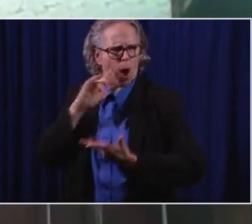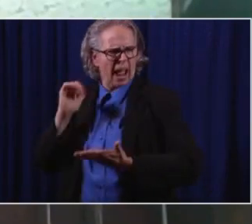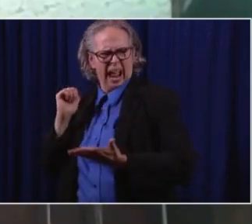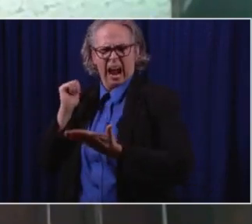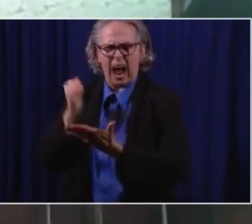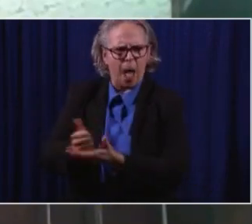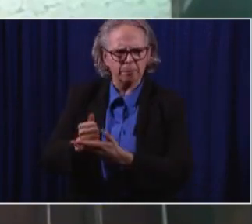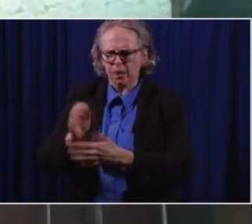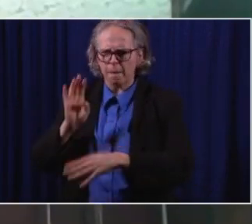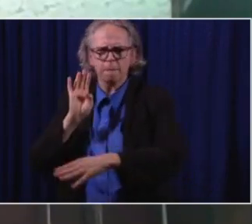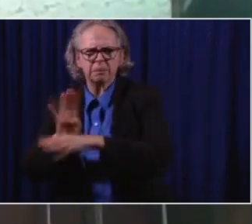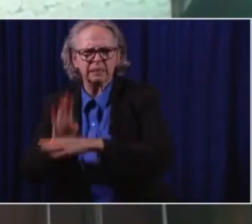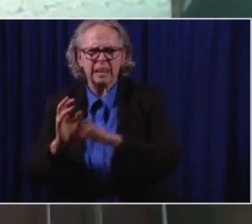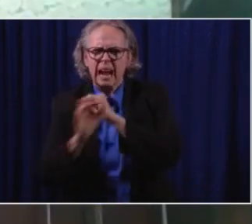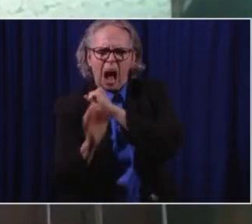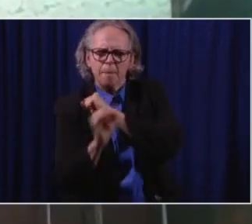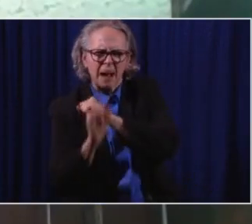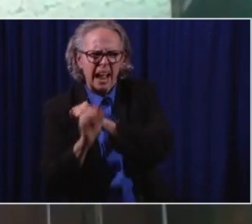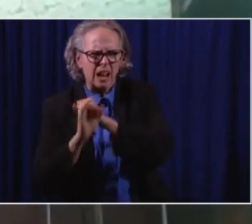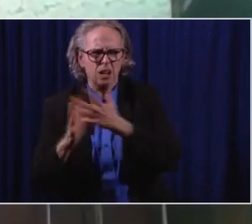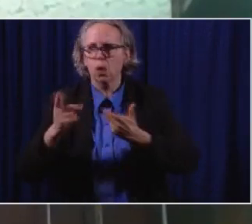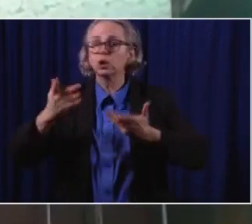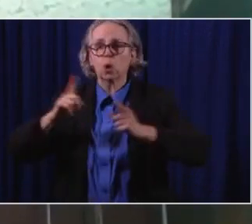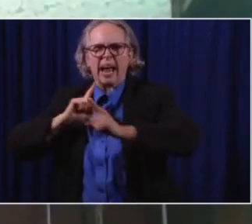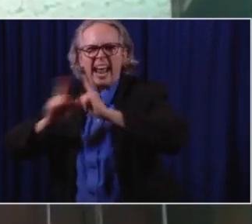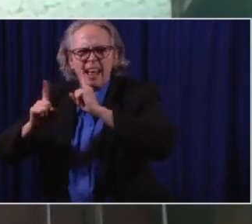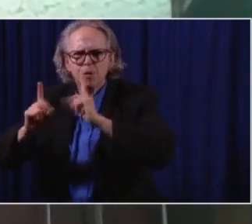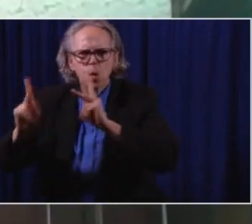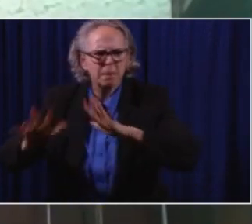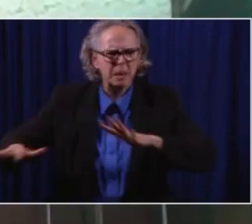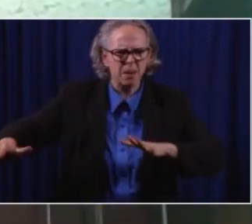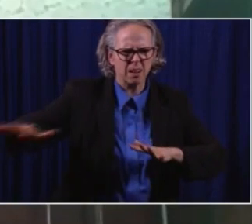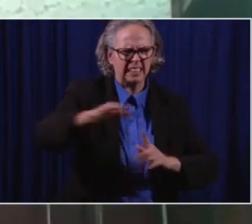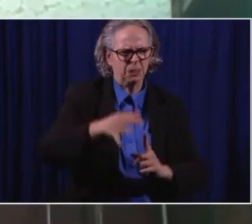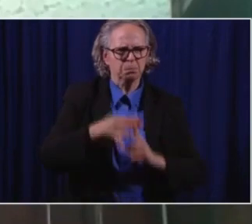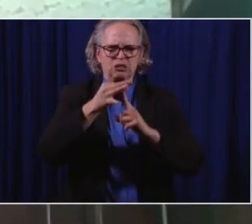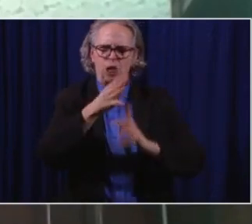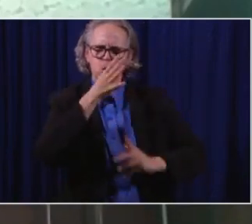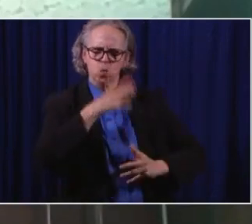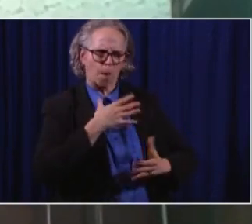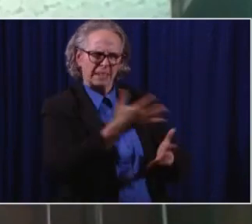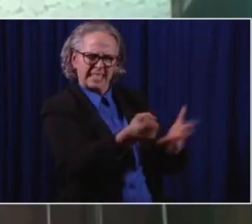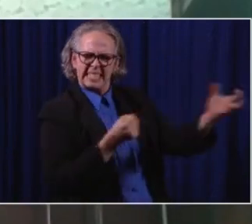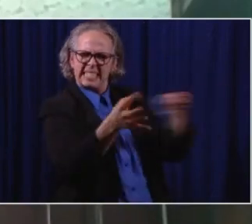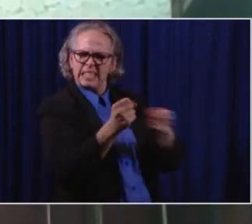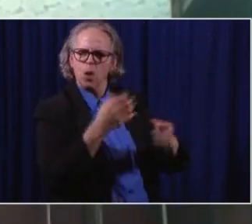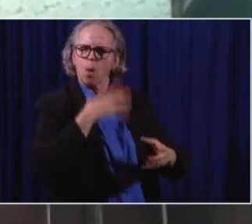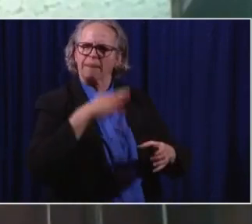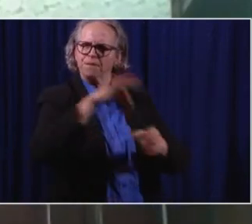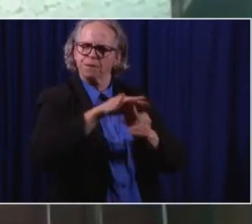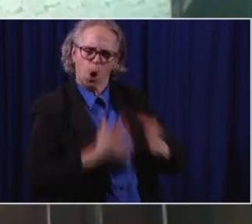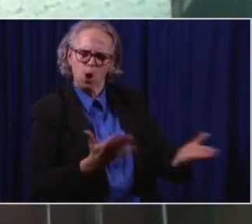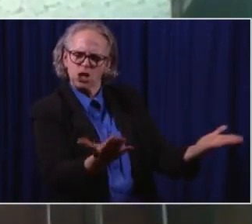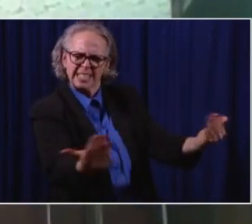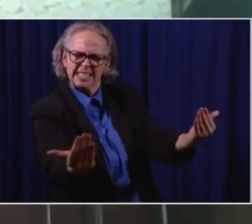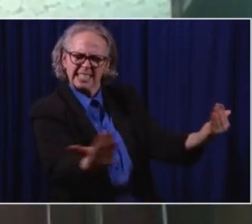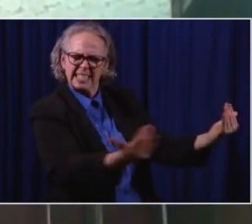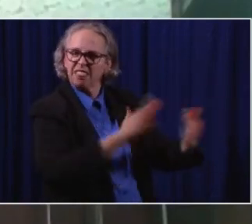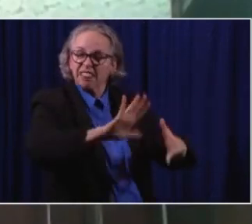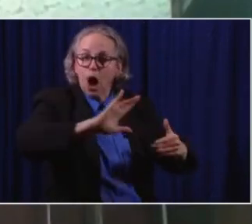interviews, of course, talking to particularly women voters who are going to be casting a ballot for the very first time that